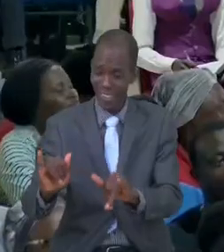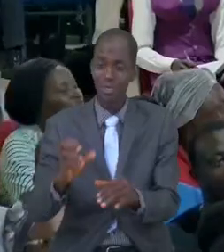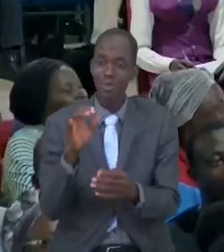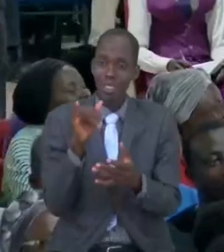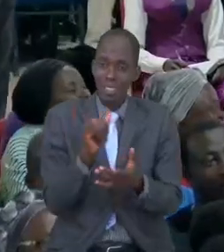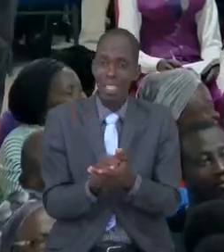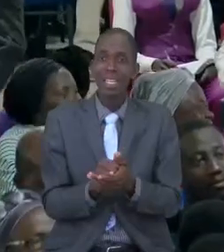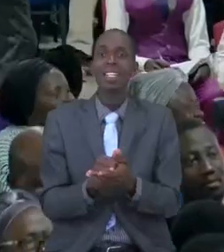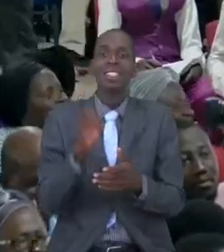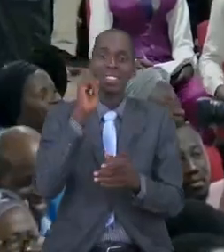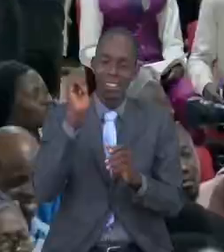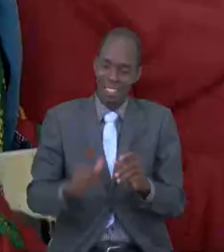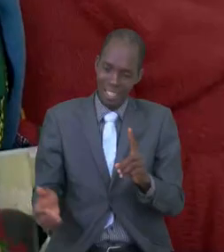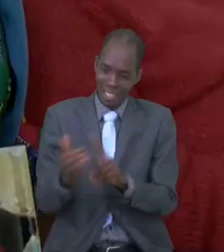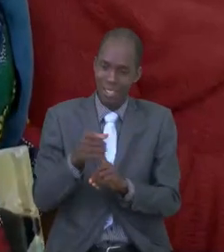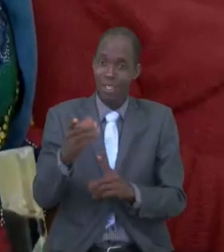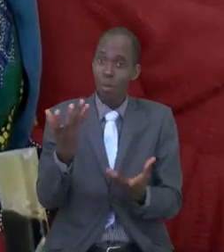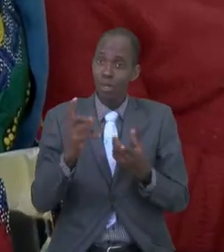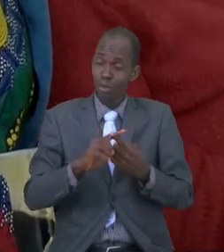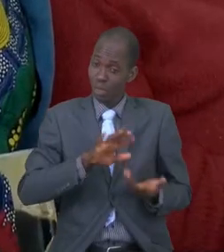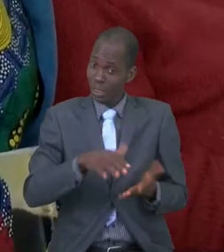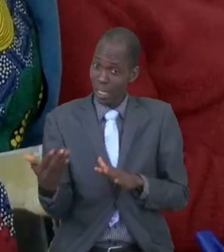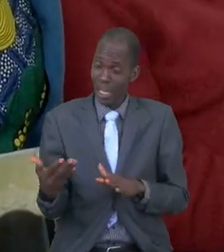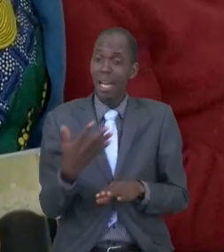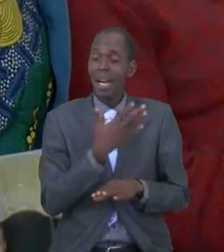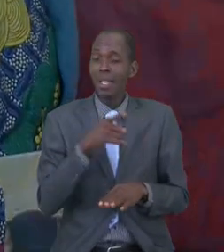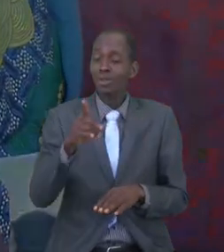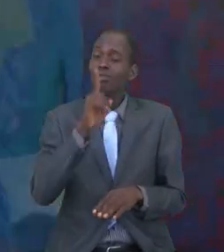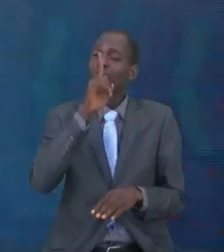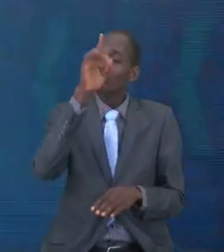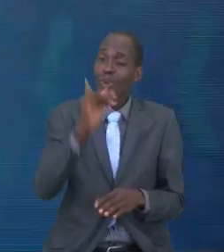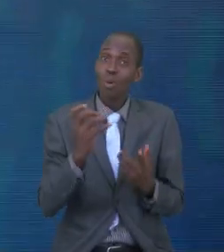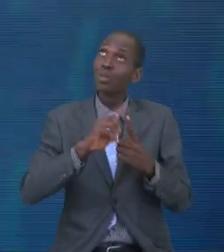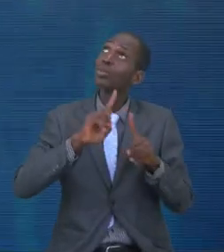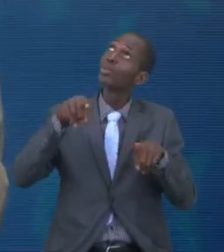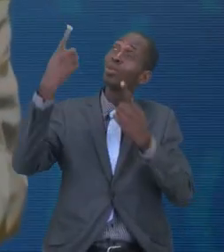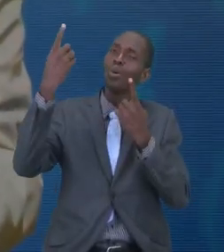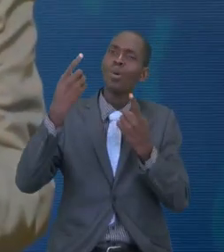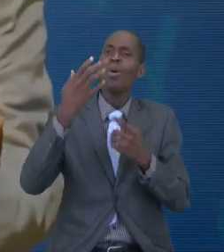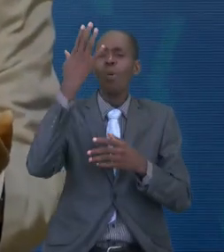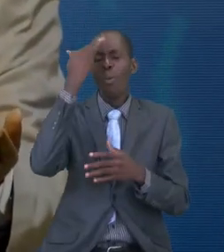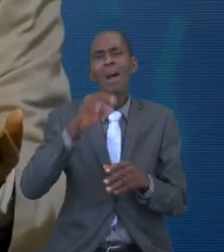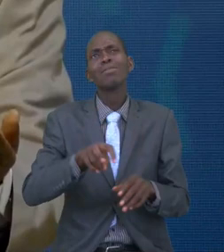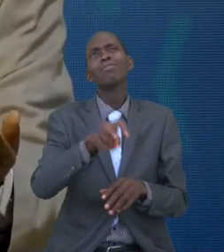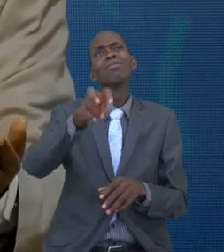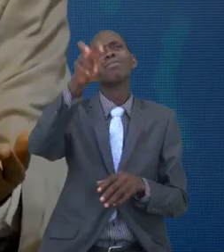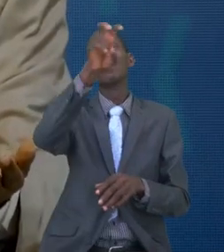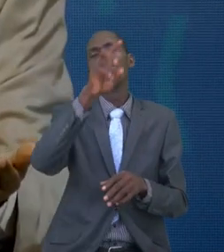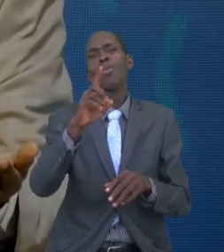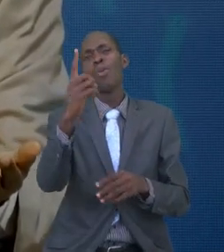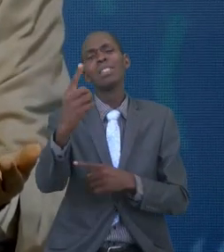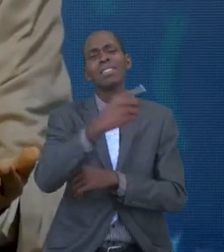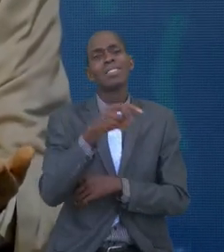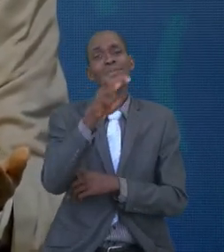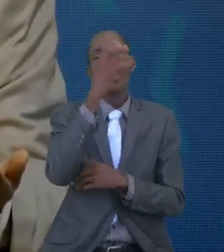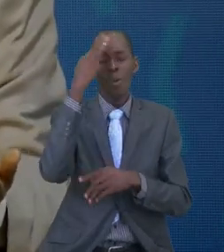are so eager to die, and if you want to really go, you don't have to go all this length and travel a